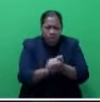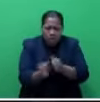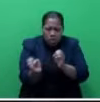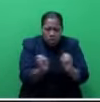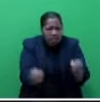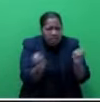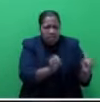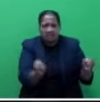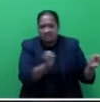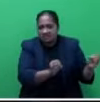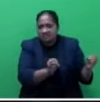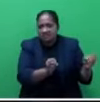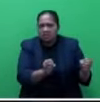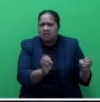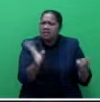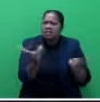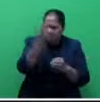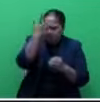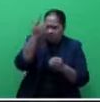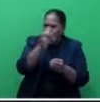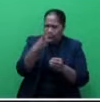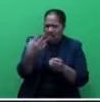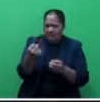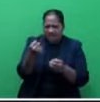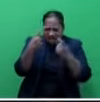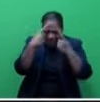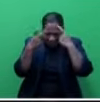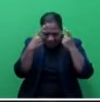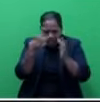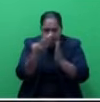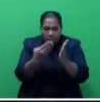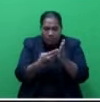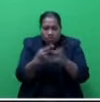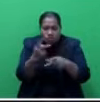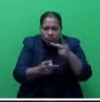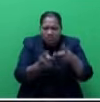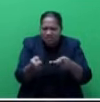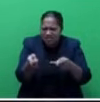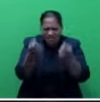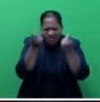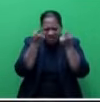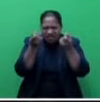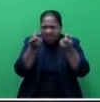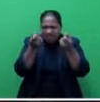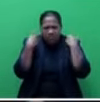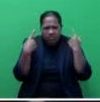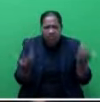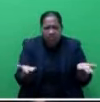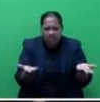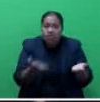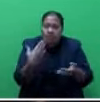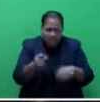mean, they don't have this idea of taking bills through a process, through the committees, have a